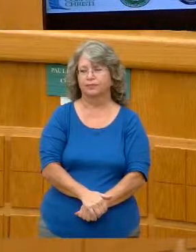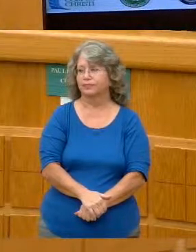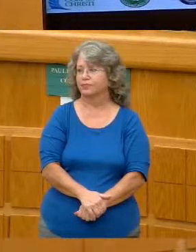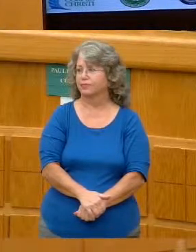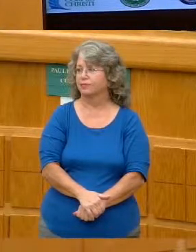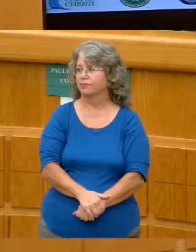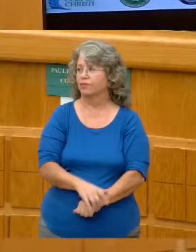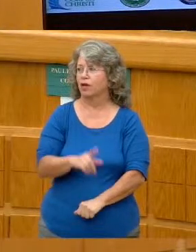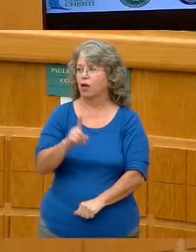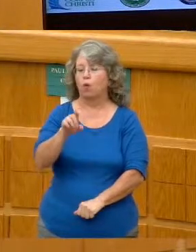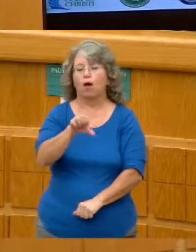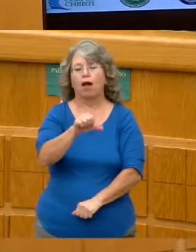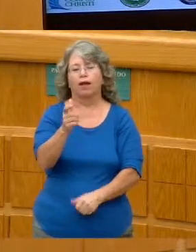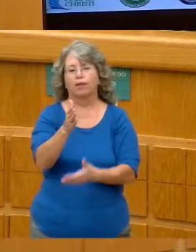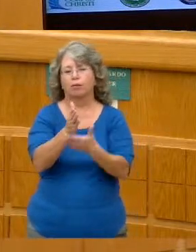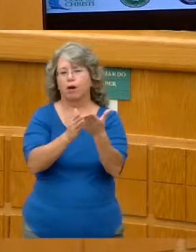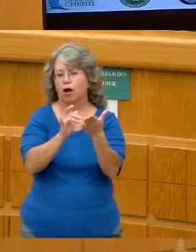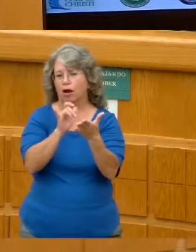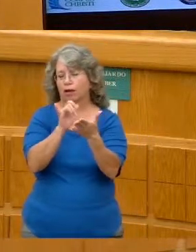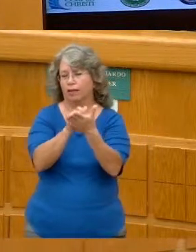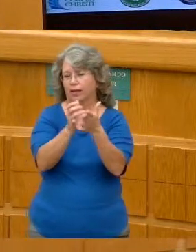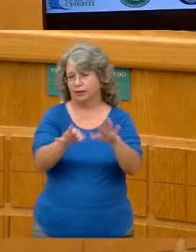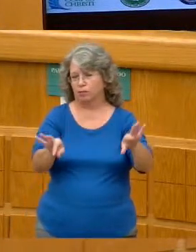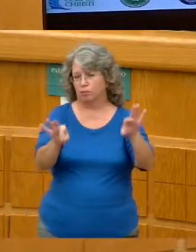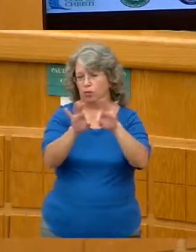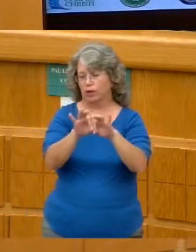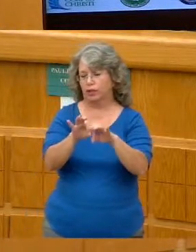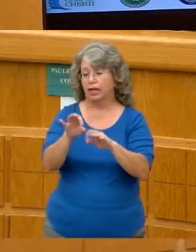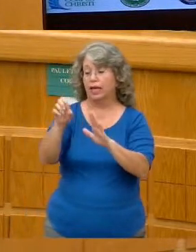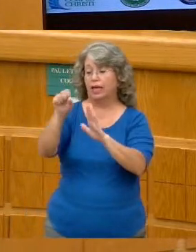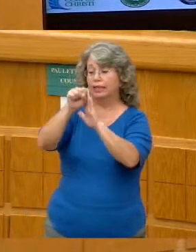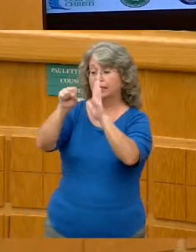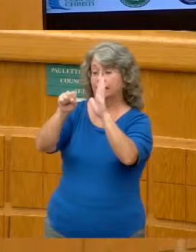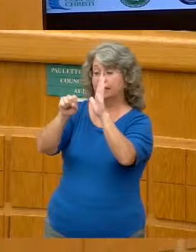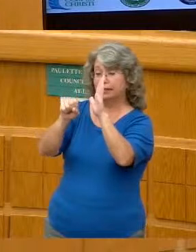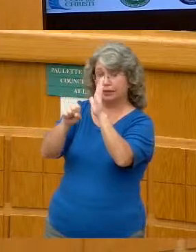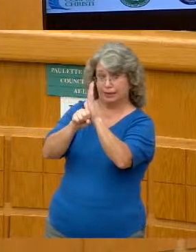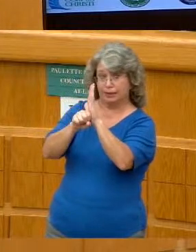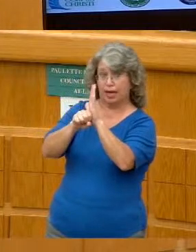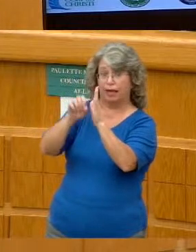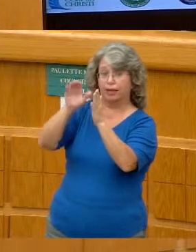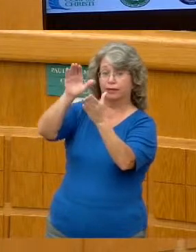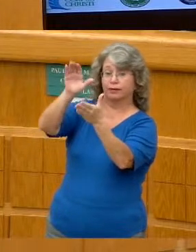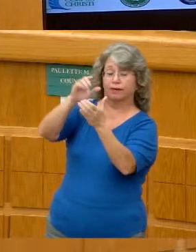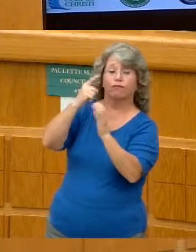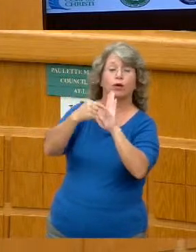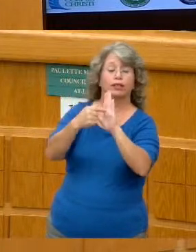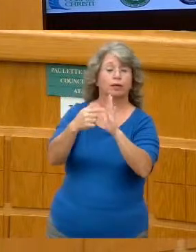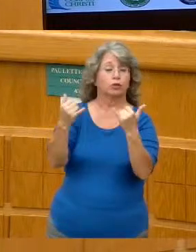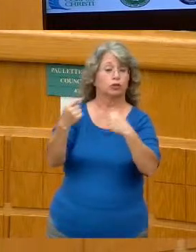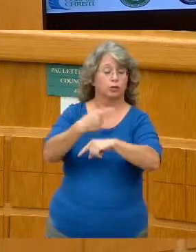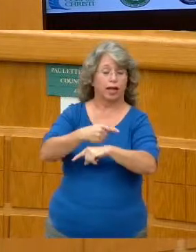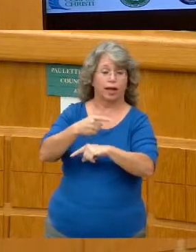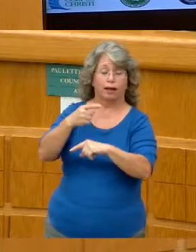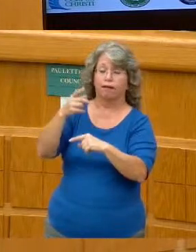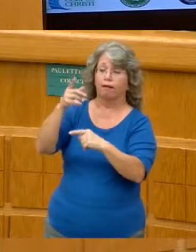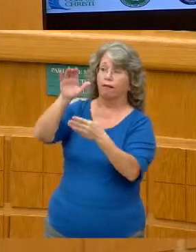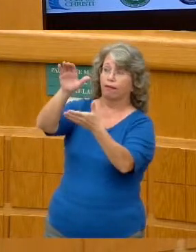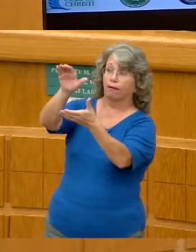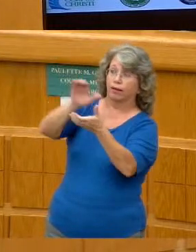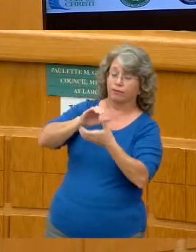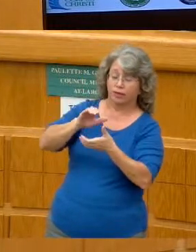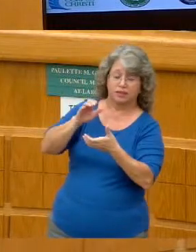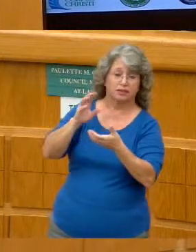So one other part that's important to that is if the state sends us a data dump, like for today, for instance, if they send us a data dump